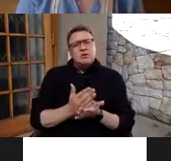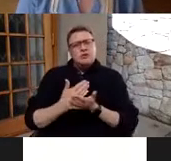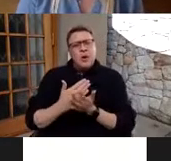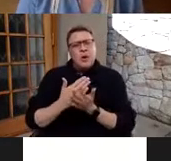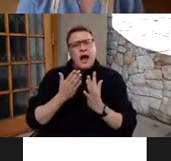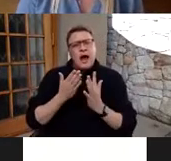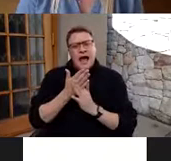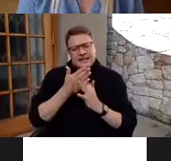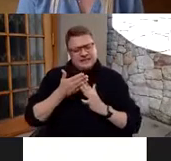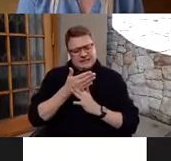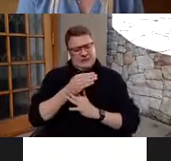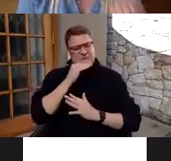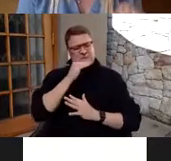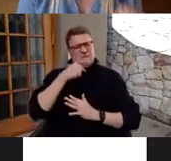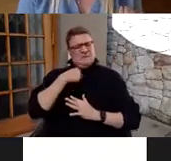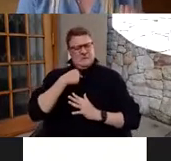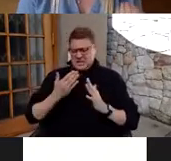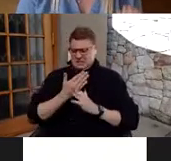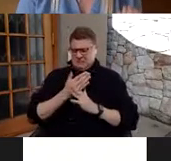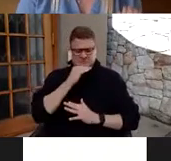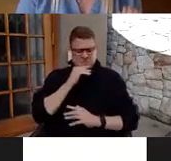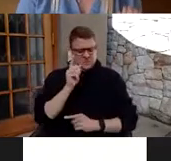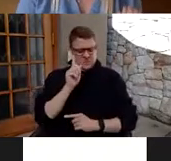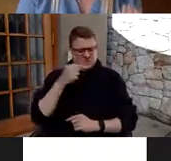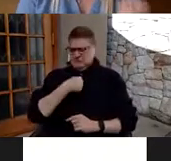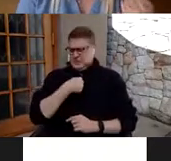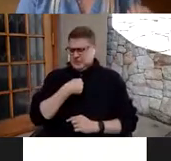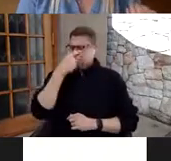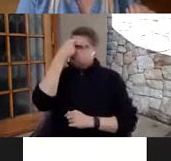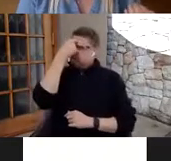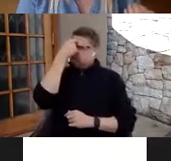me. And the way that I see accessibility